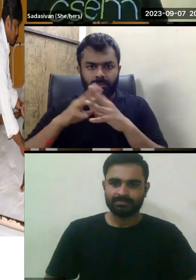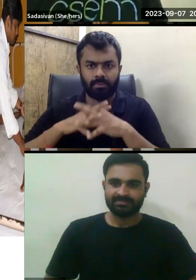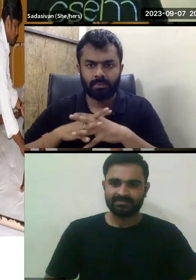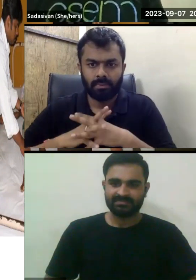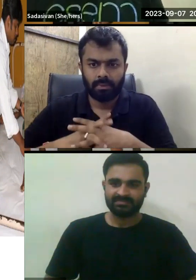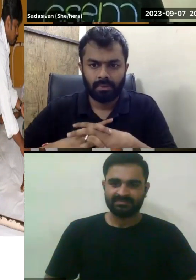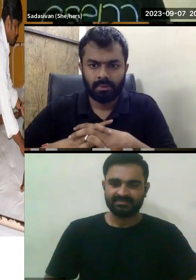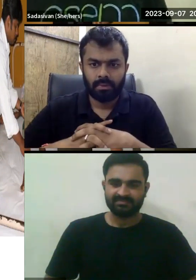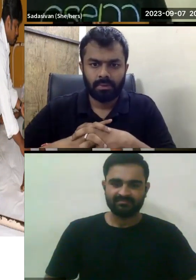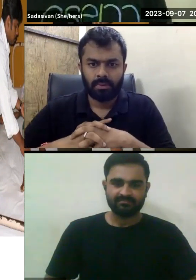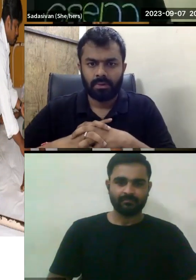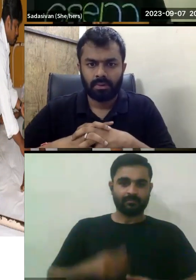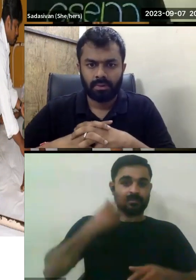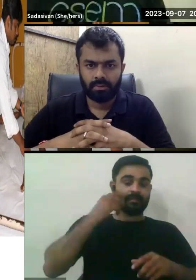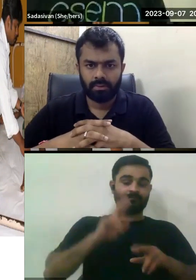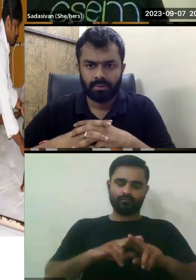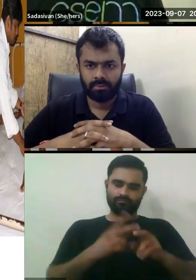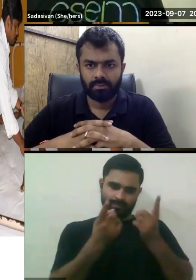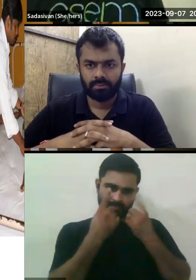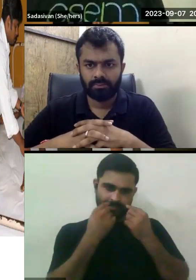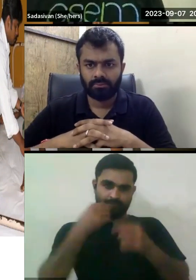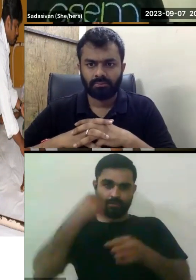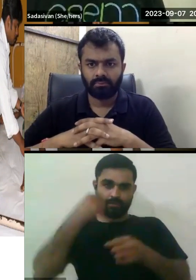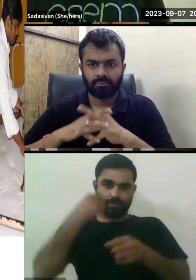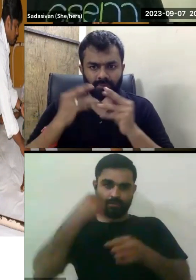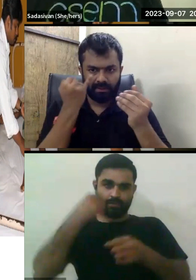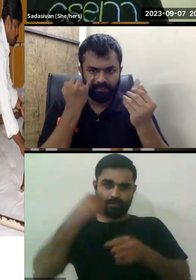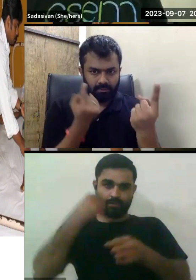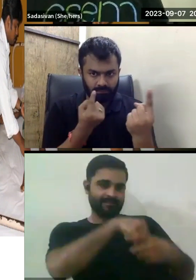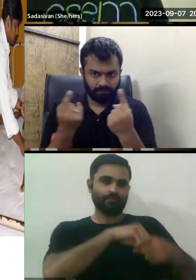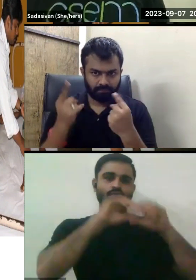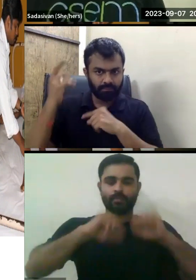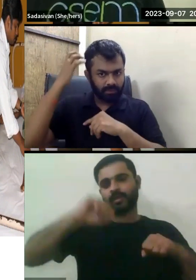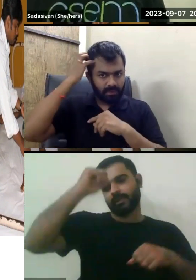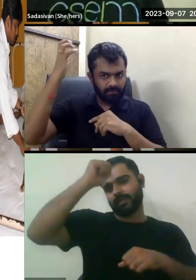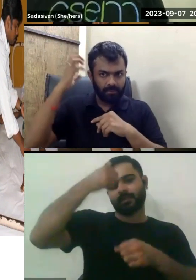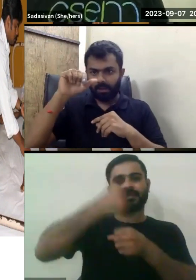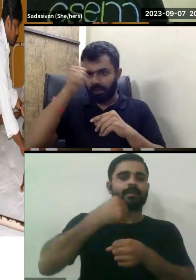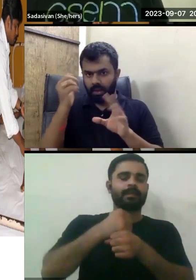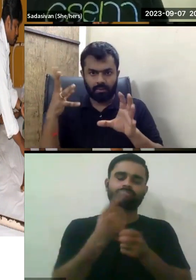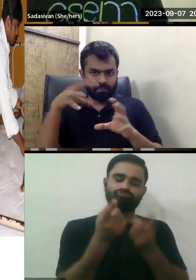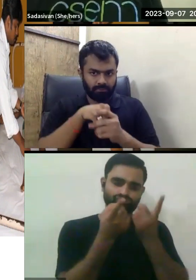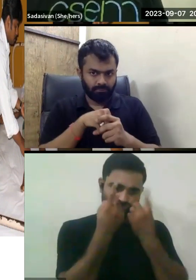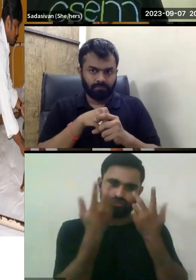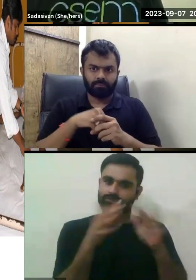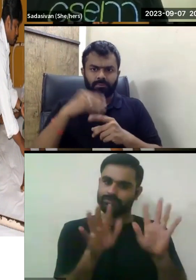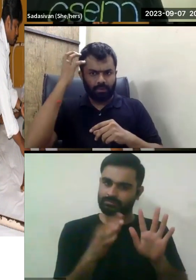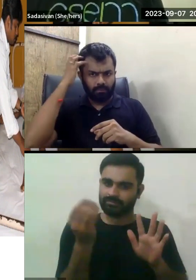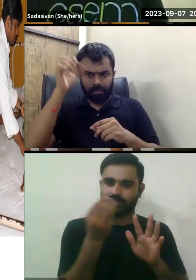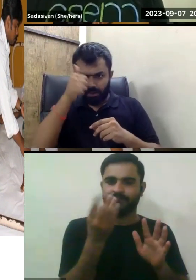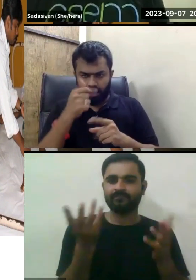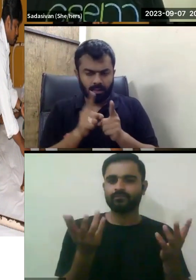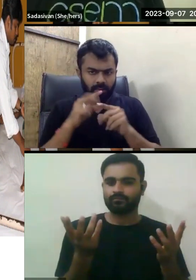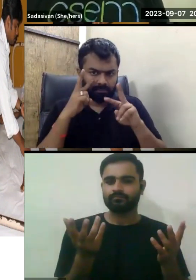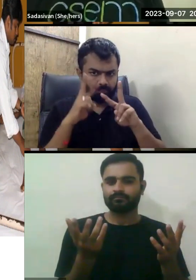When we look at the interventions by the government of India, yes, our government have done something for